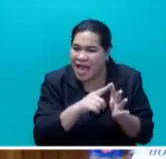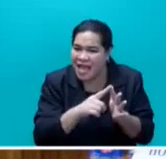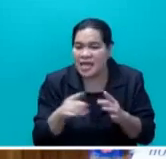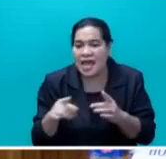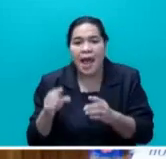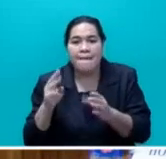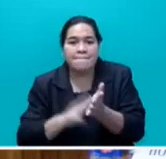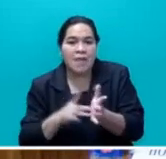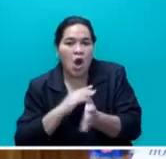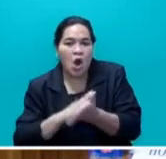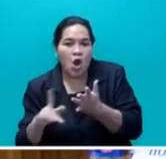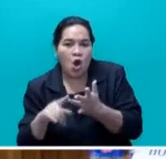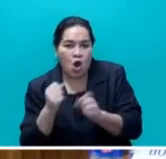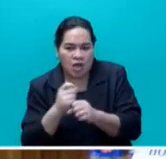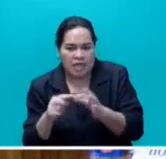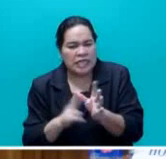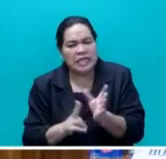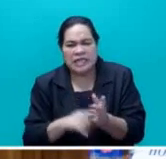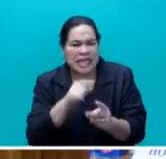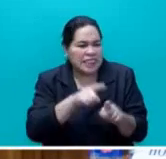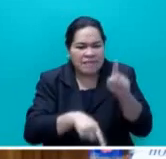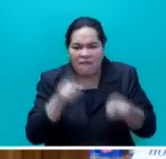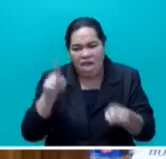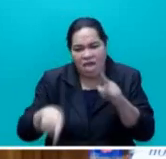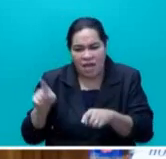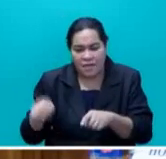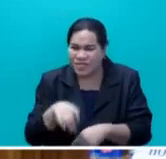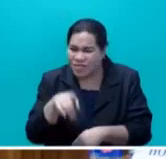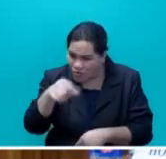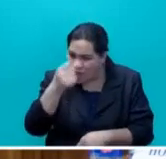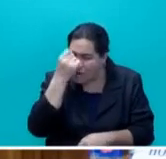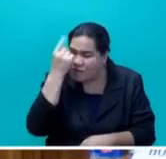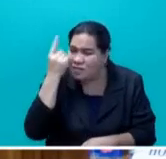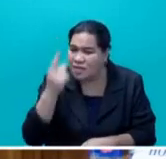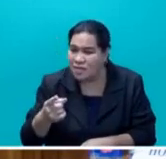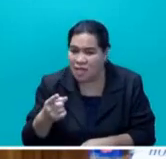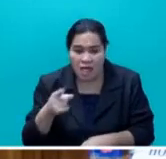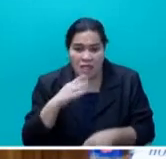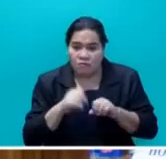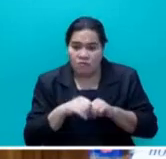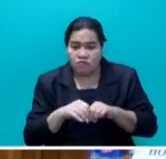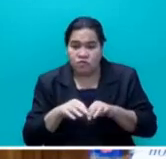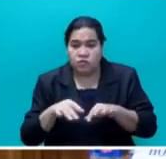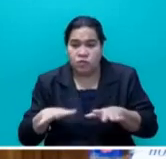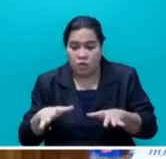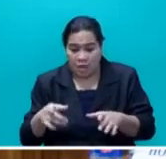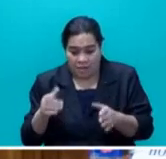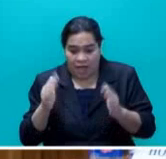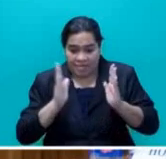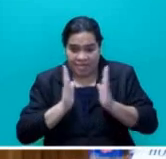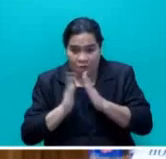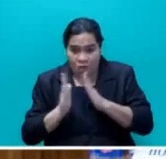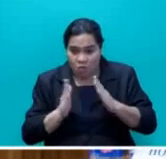completely different. Does the minister realize that with the impacts of COVID-19 and the fluid movement from urban to